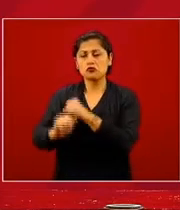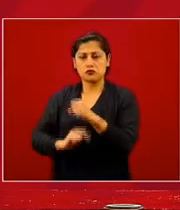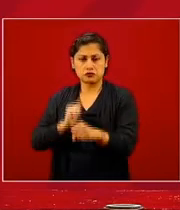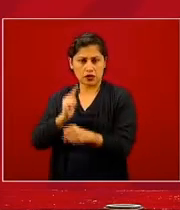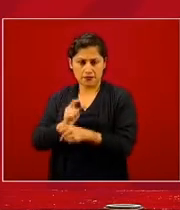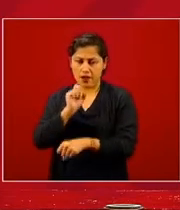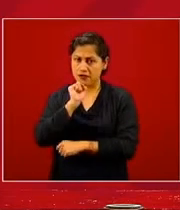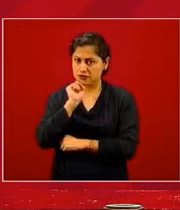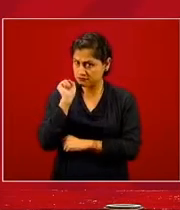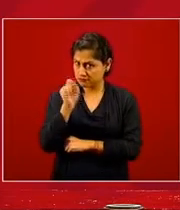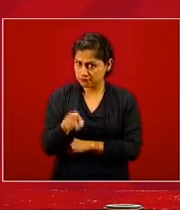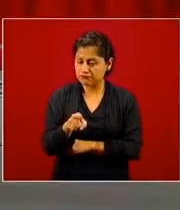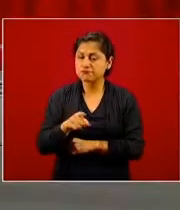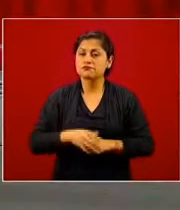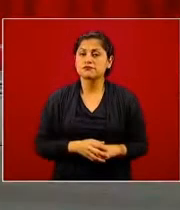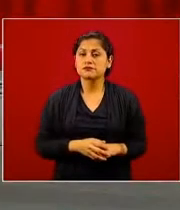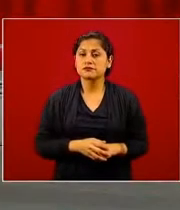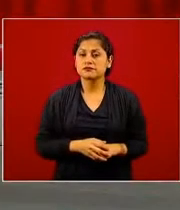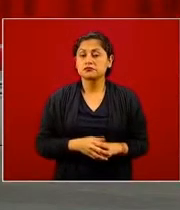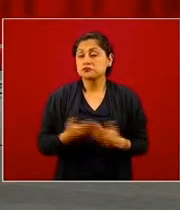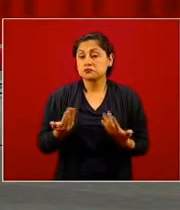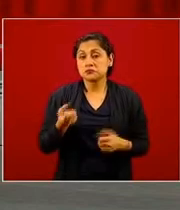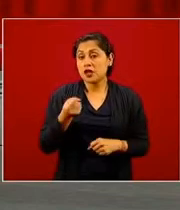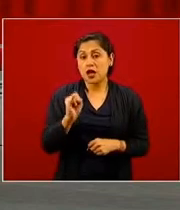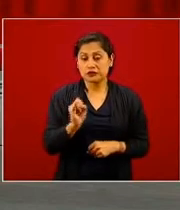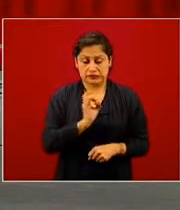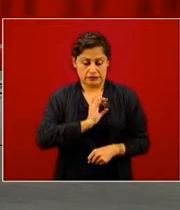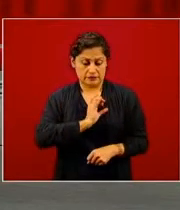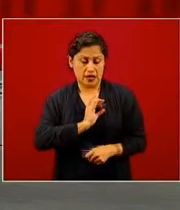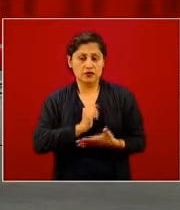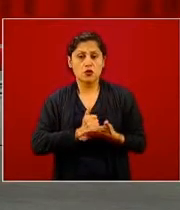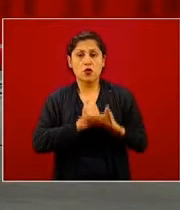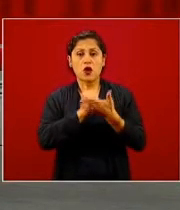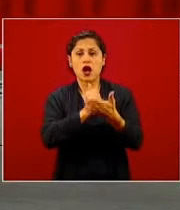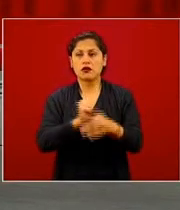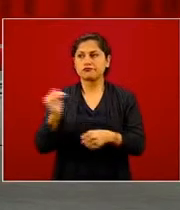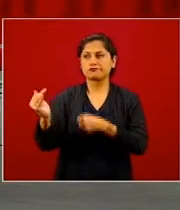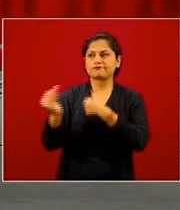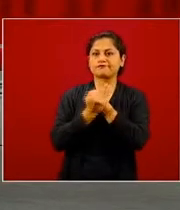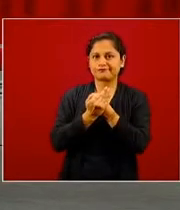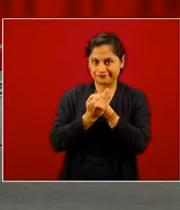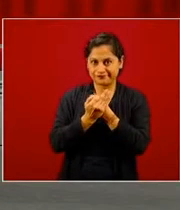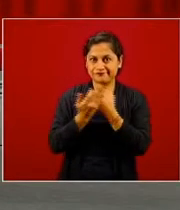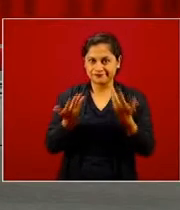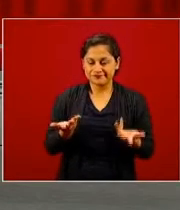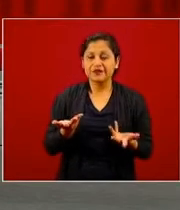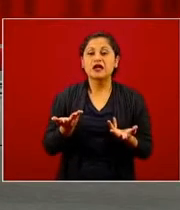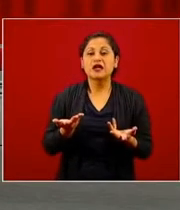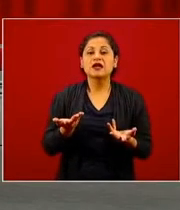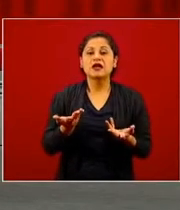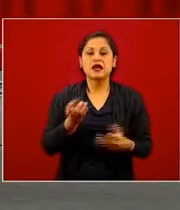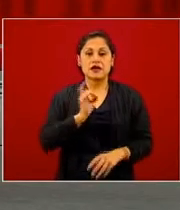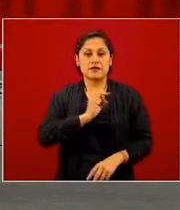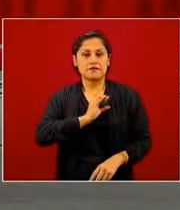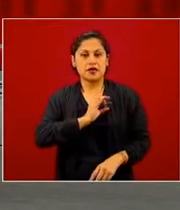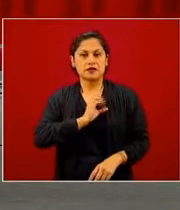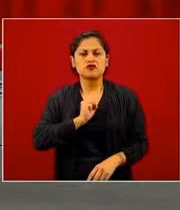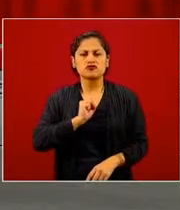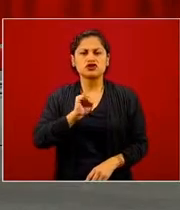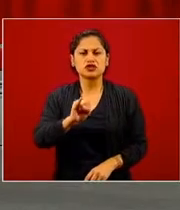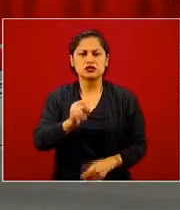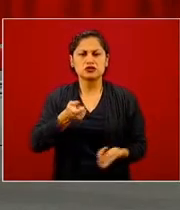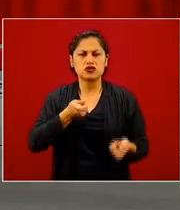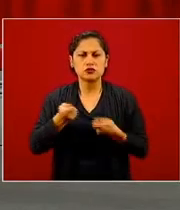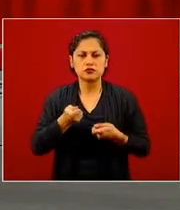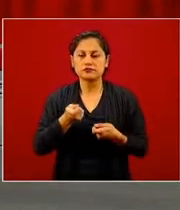beings, also even in some other species. This is a defense mechanism. This is something that